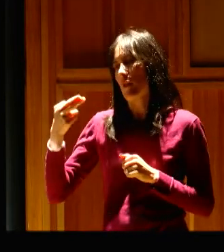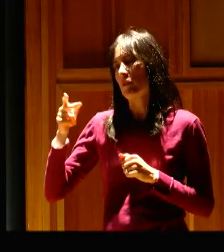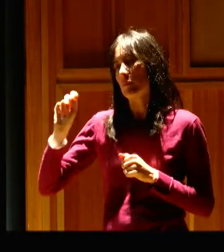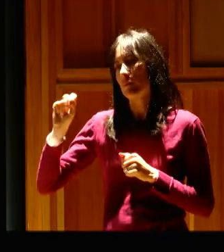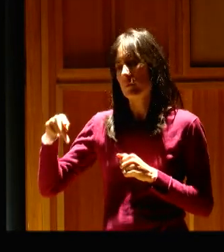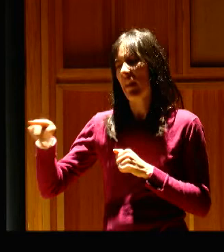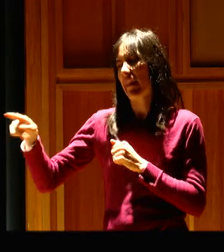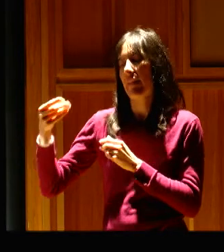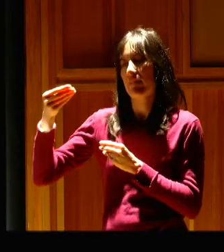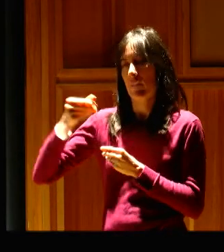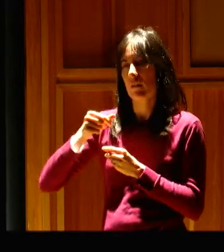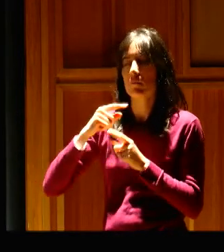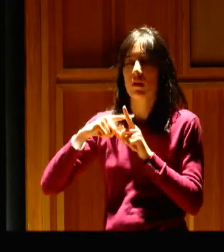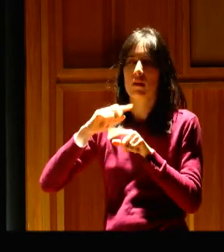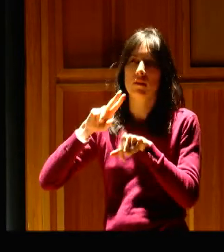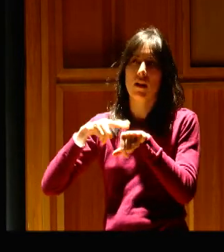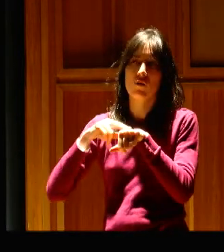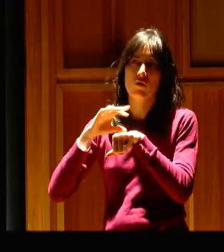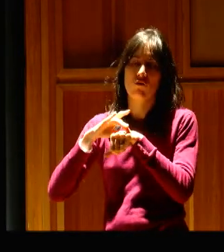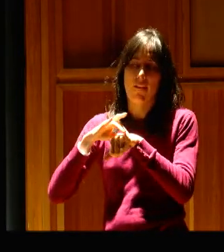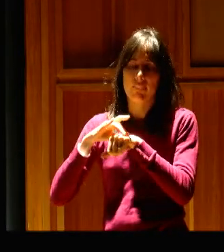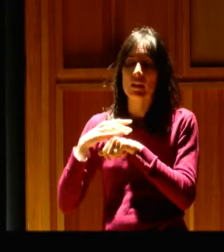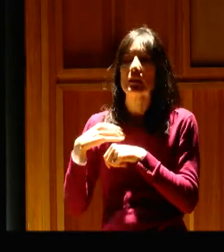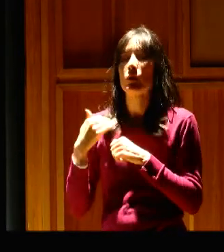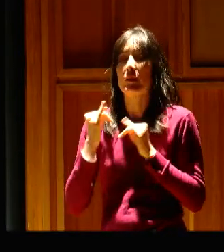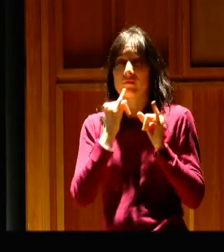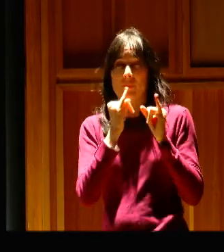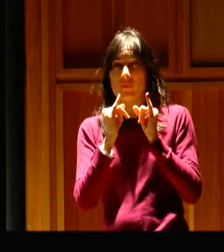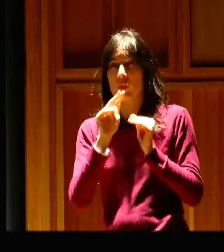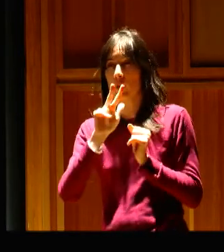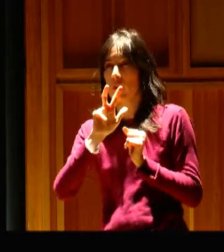interviewed more than 350 local leaders